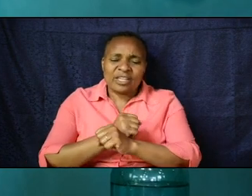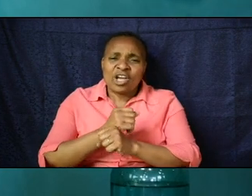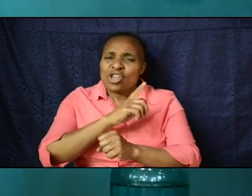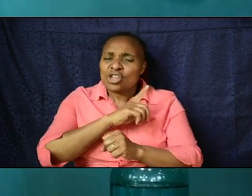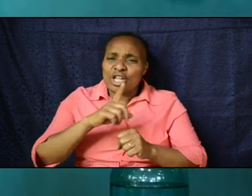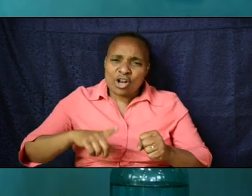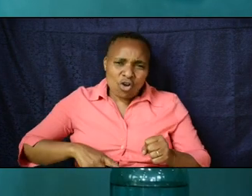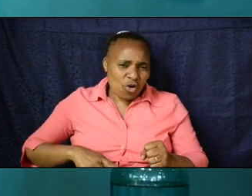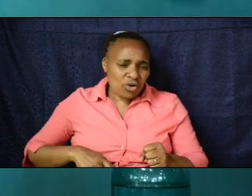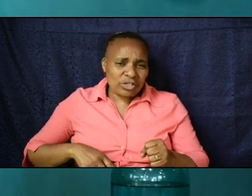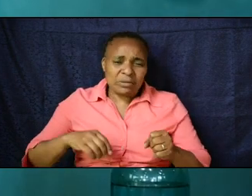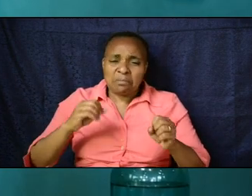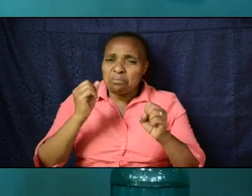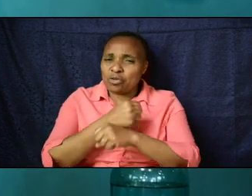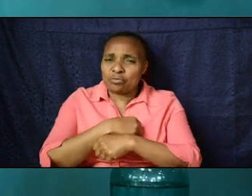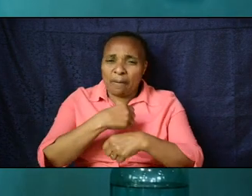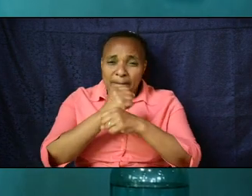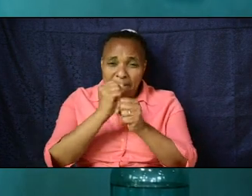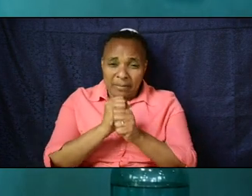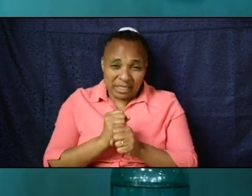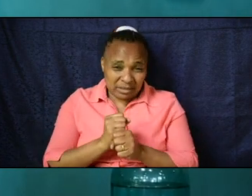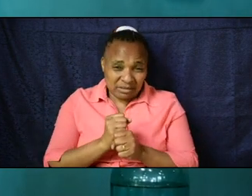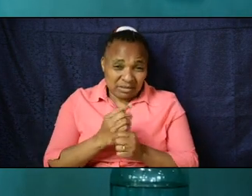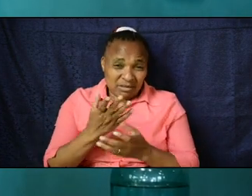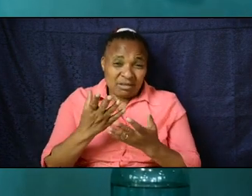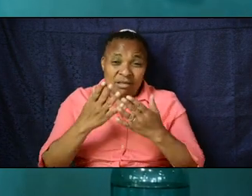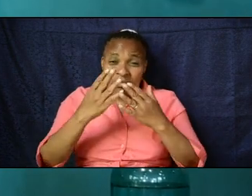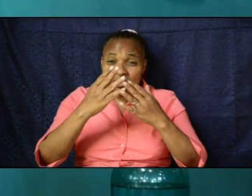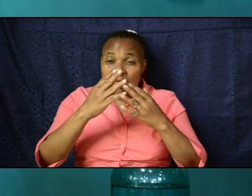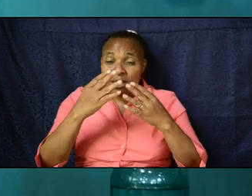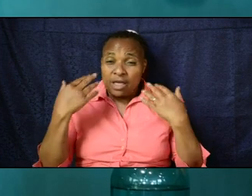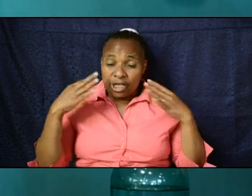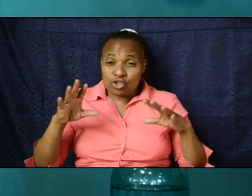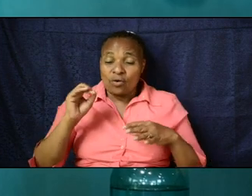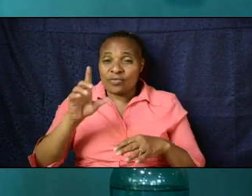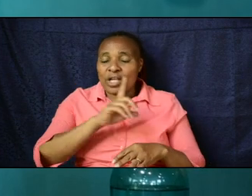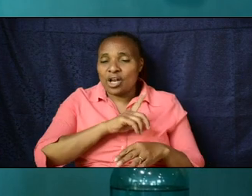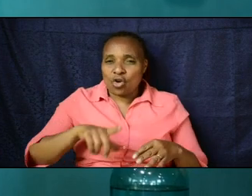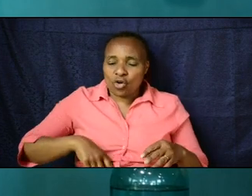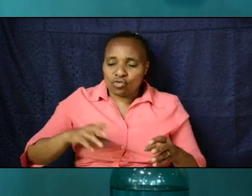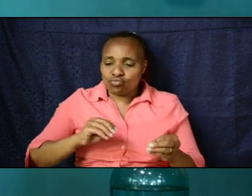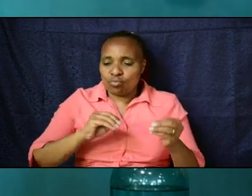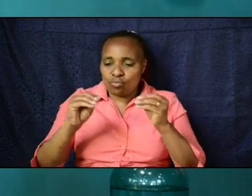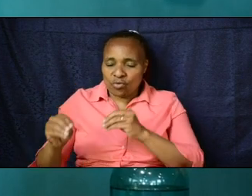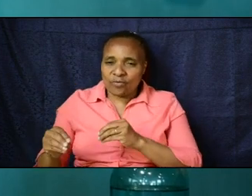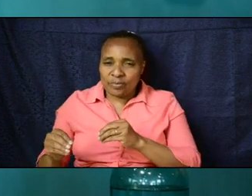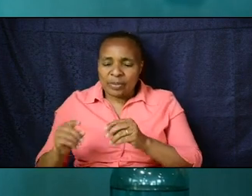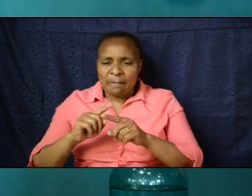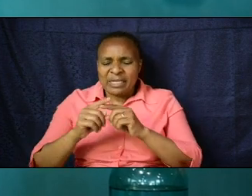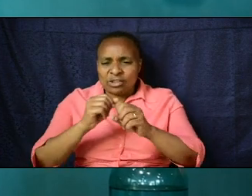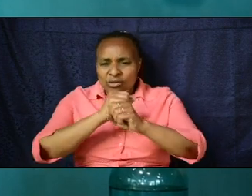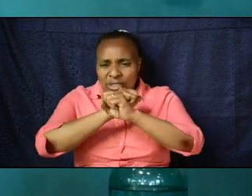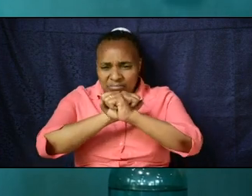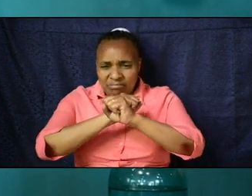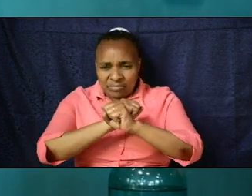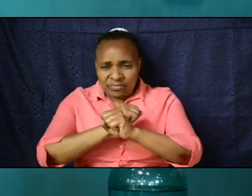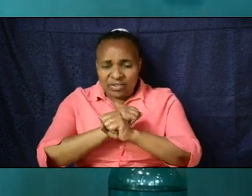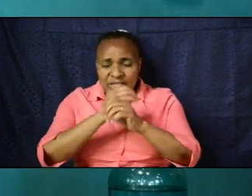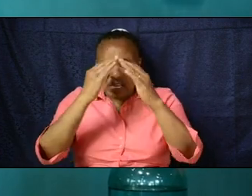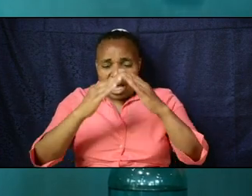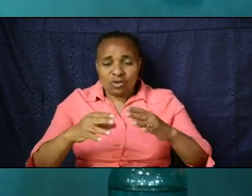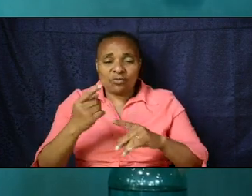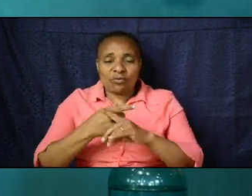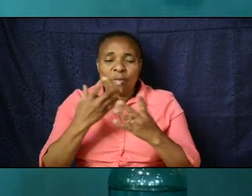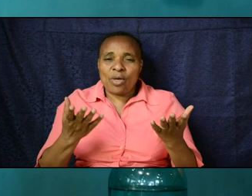cause, the blood did not cause the angel of death to jump over the house, but rather what it means is that the Lord shielded that house from